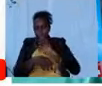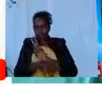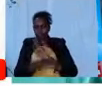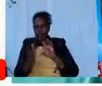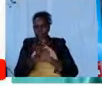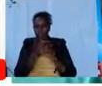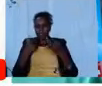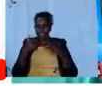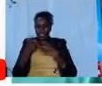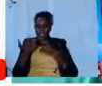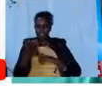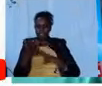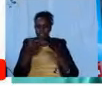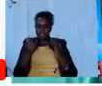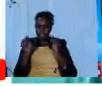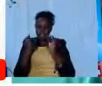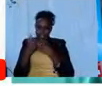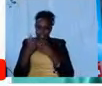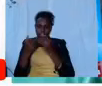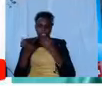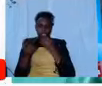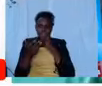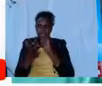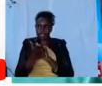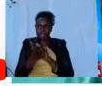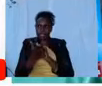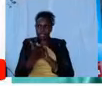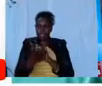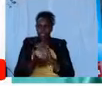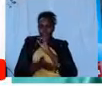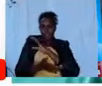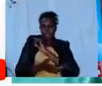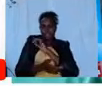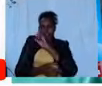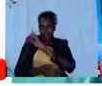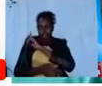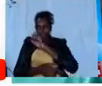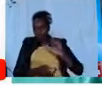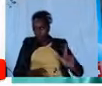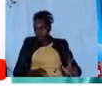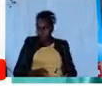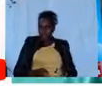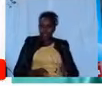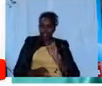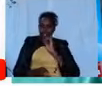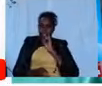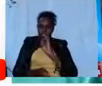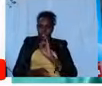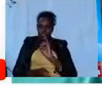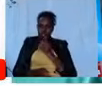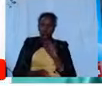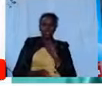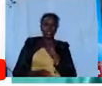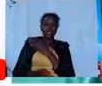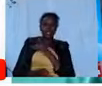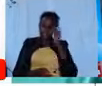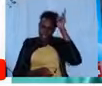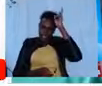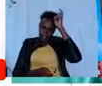13, the Bible says that the fear of the Lord is to hate